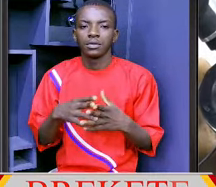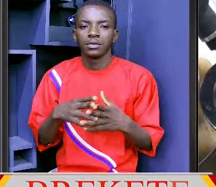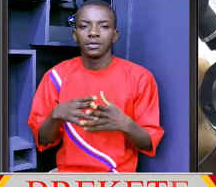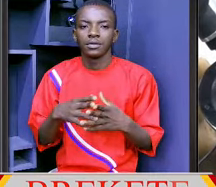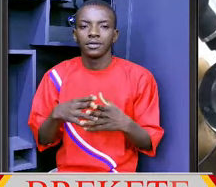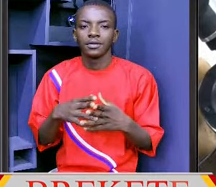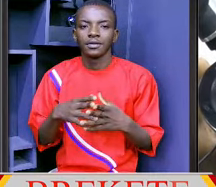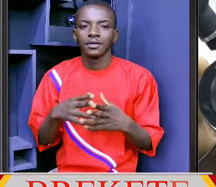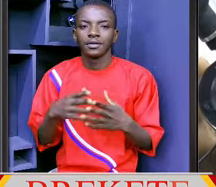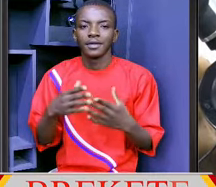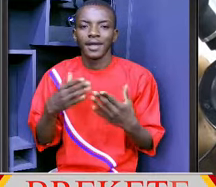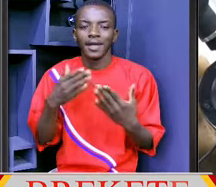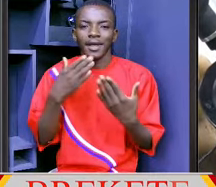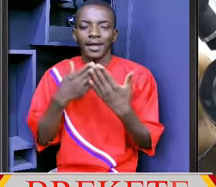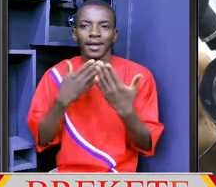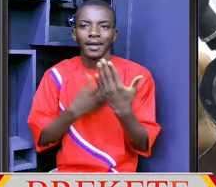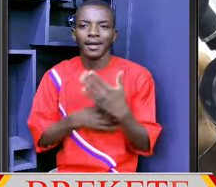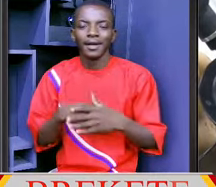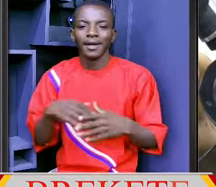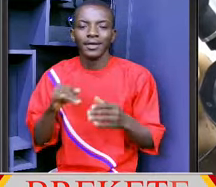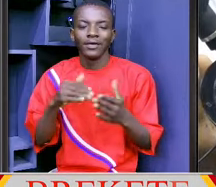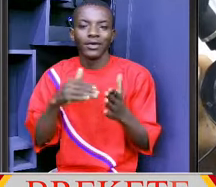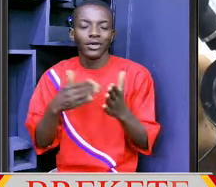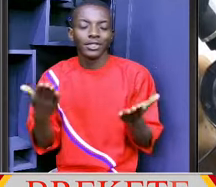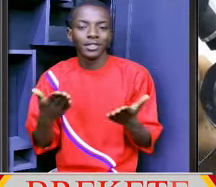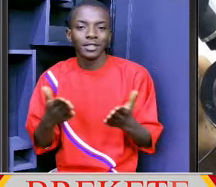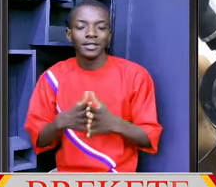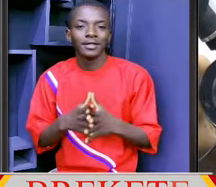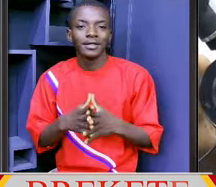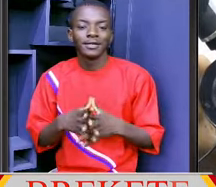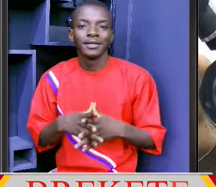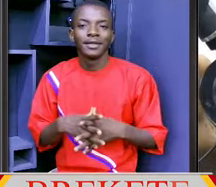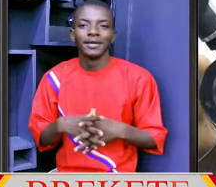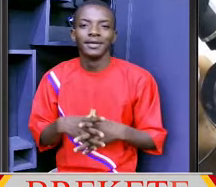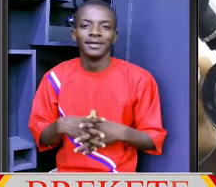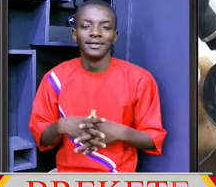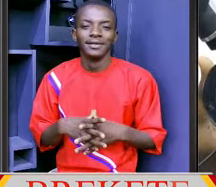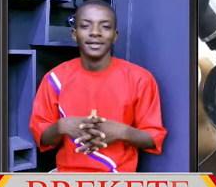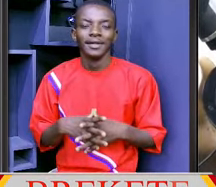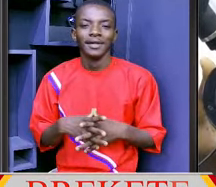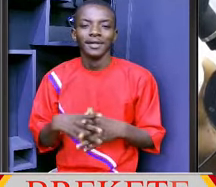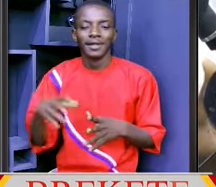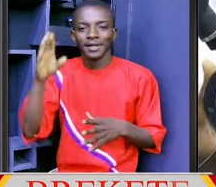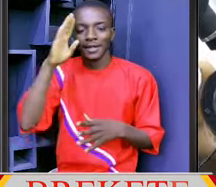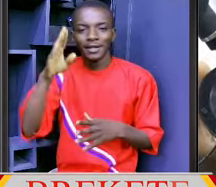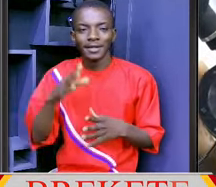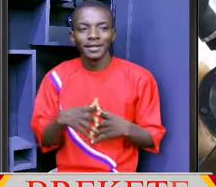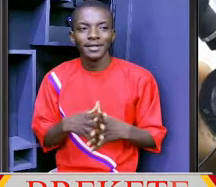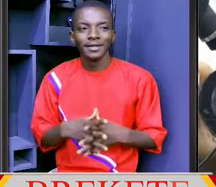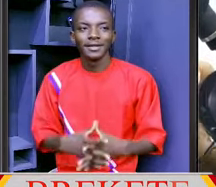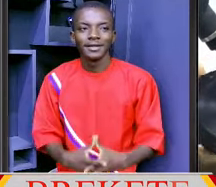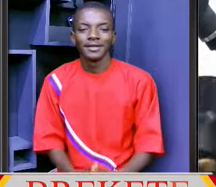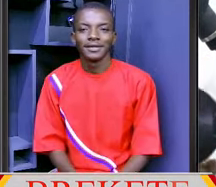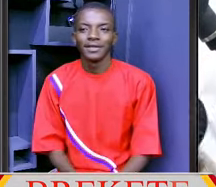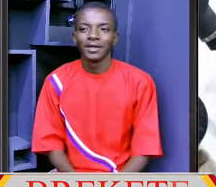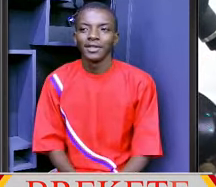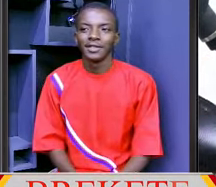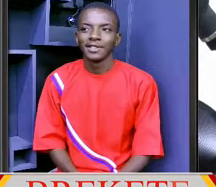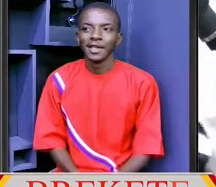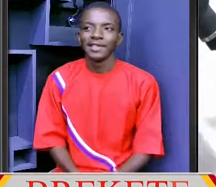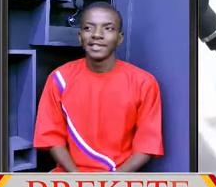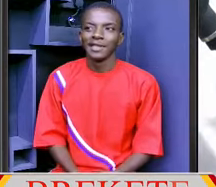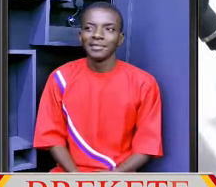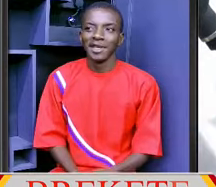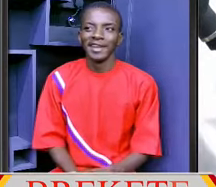you, Jesus. If you reach here, Basa. Hello, sir. Hey, yeah,